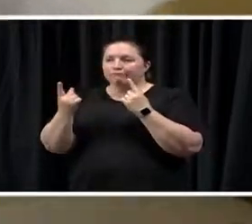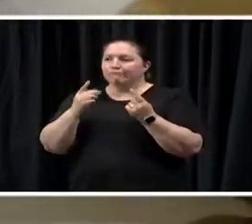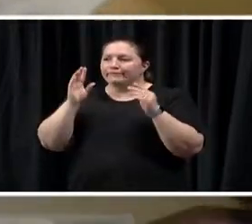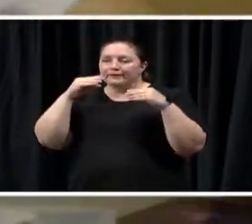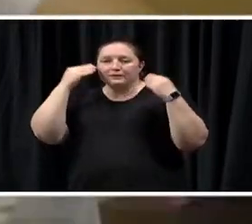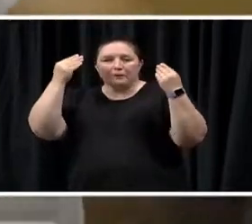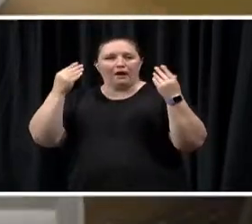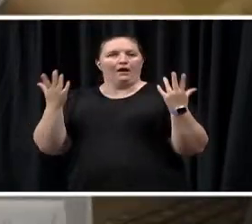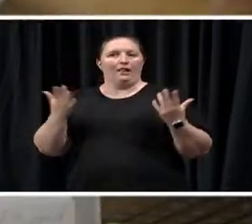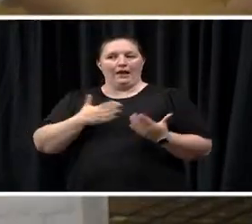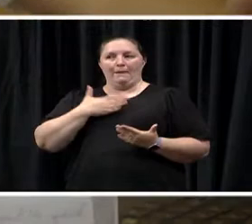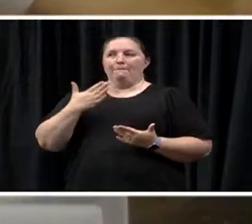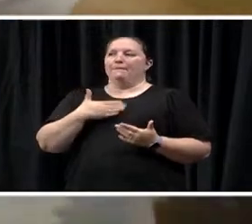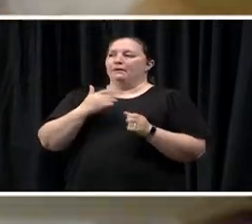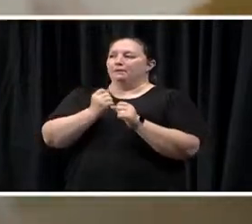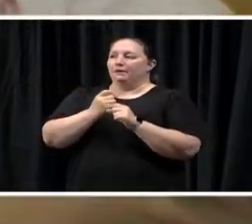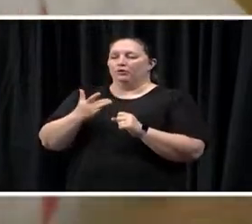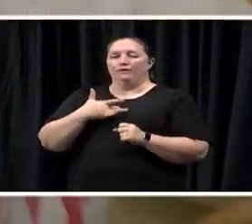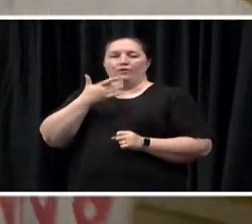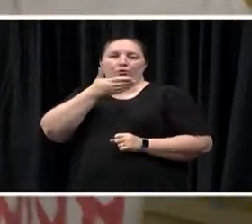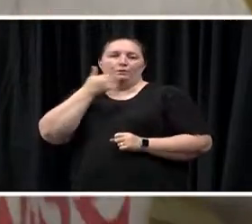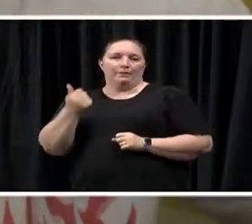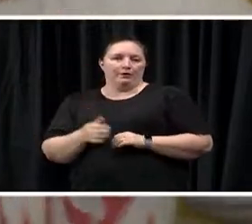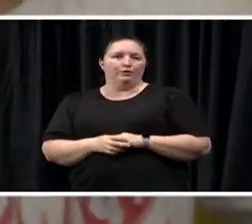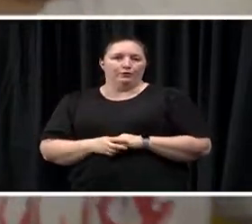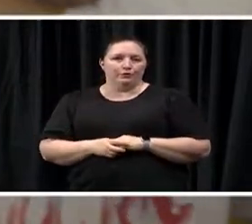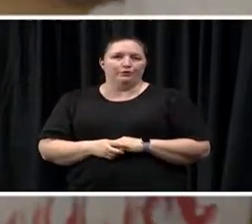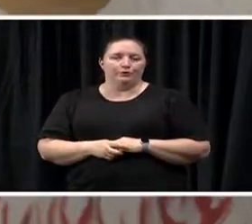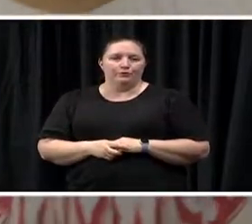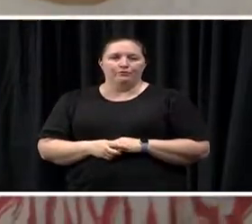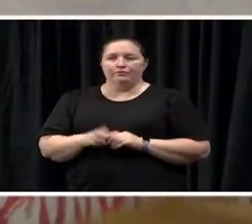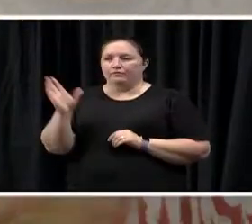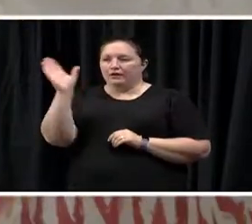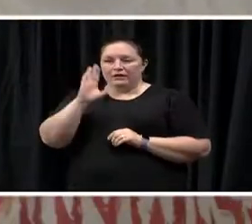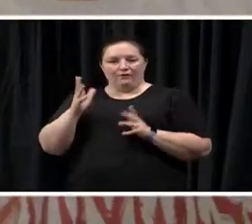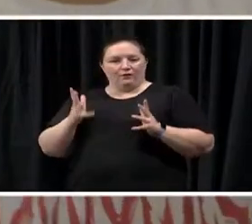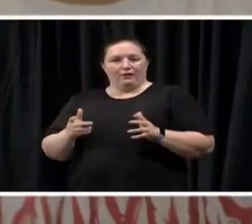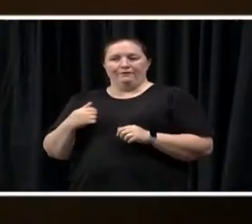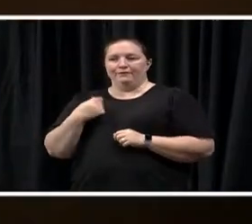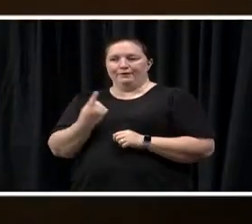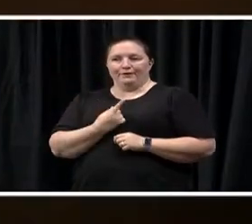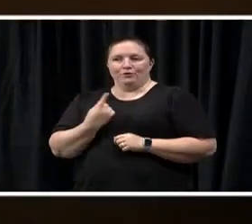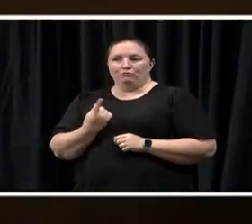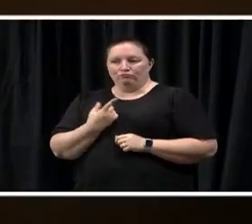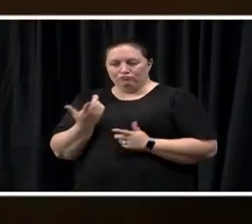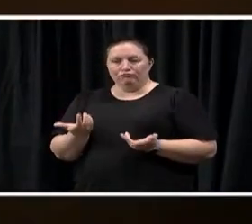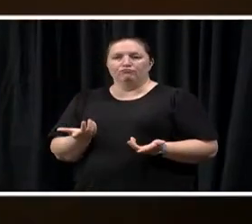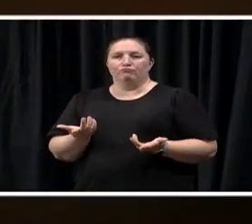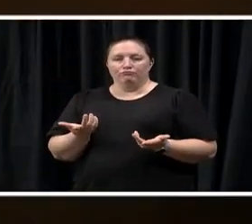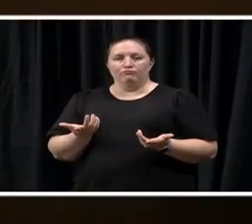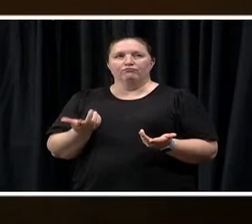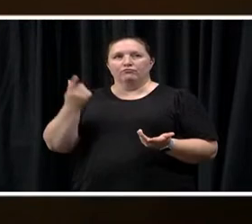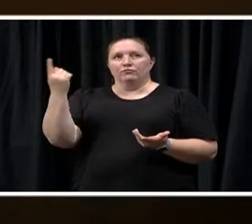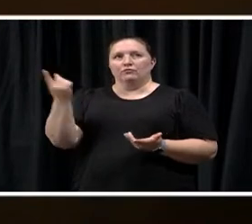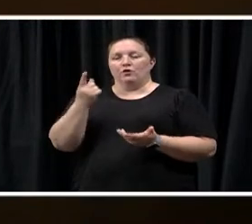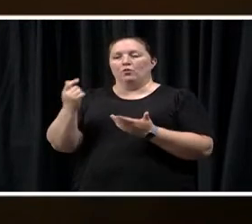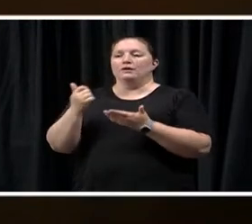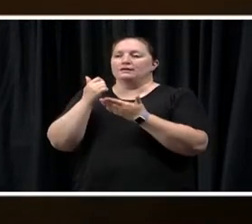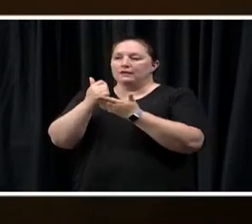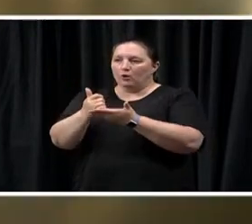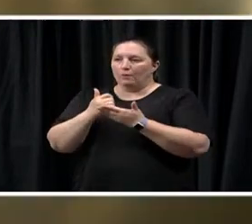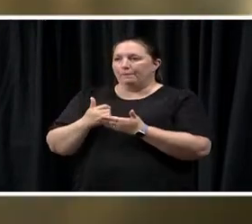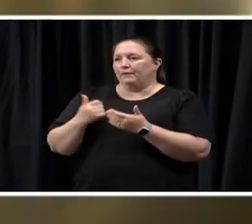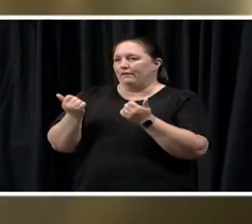trying to make you feel better and like never left you out, and they help you in all the things that you